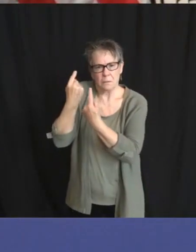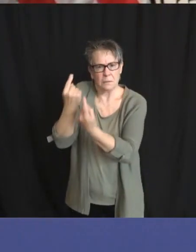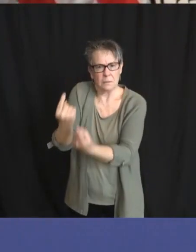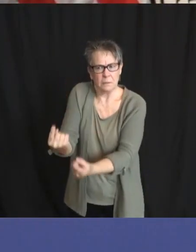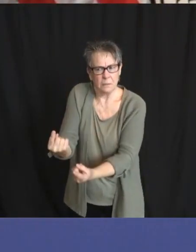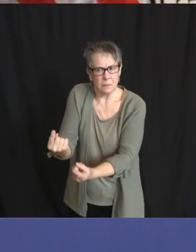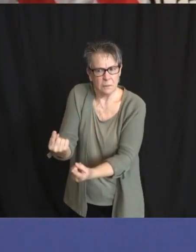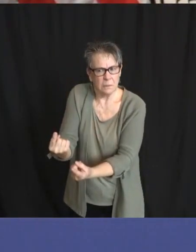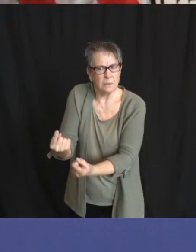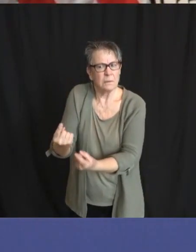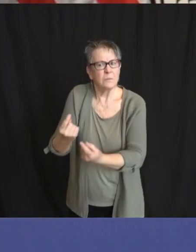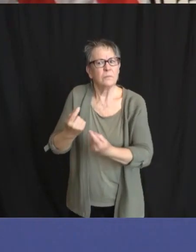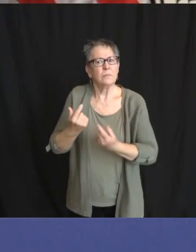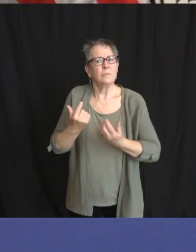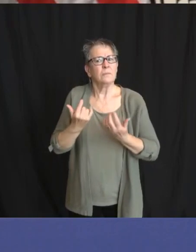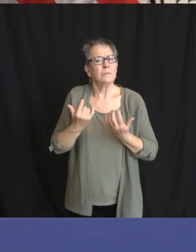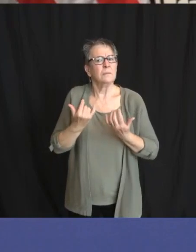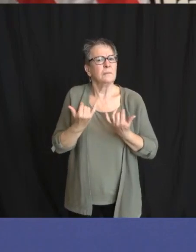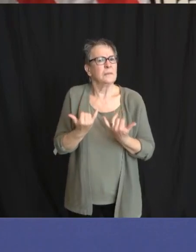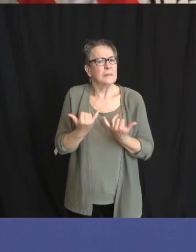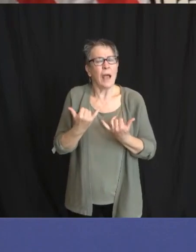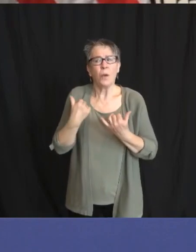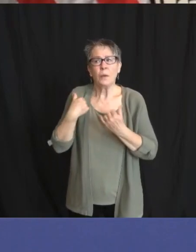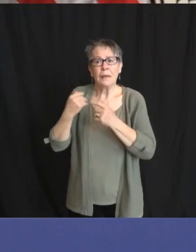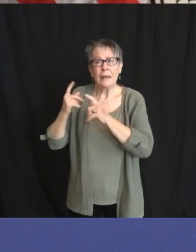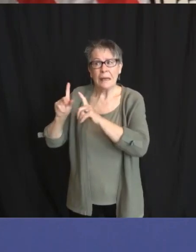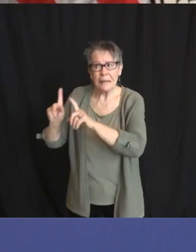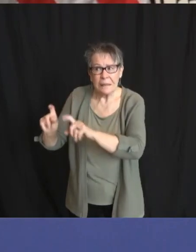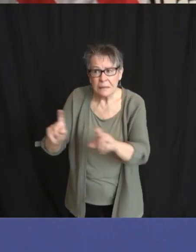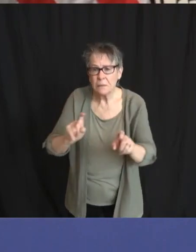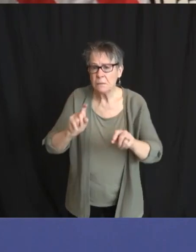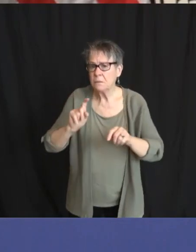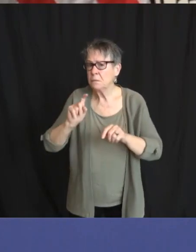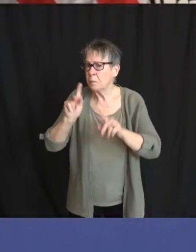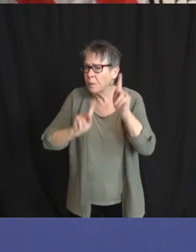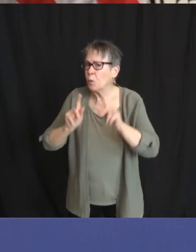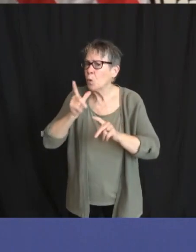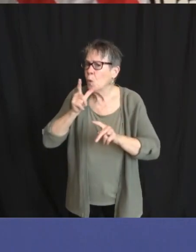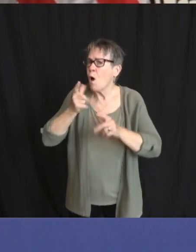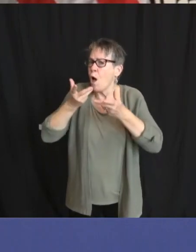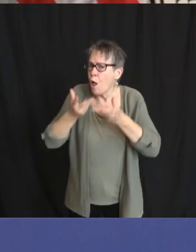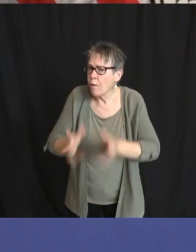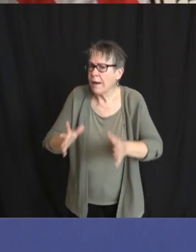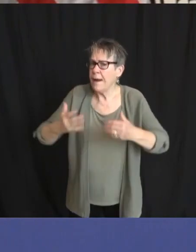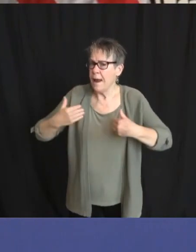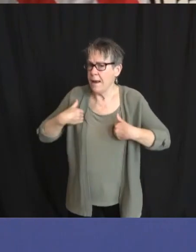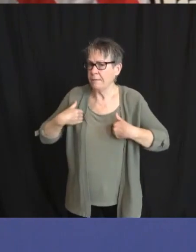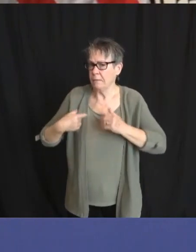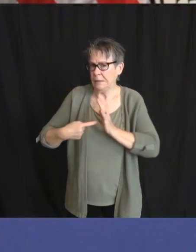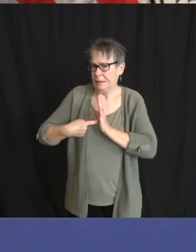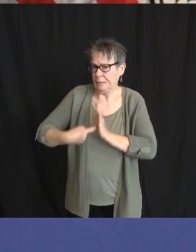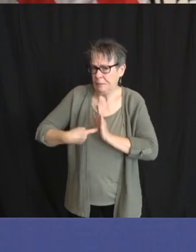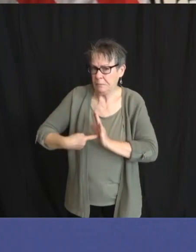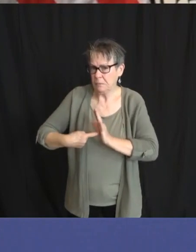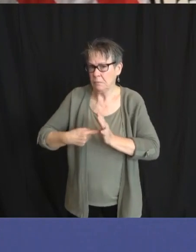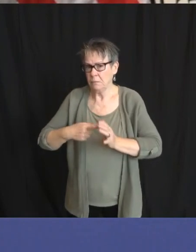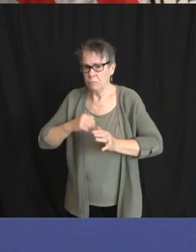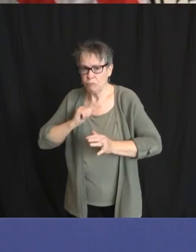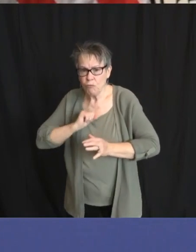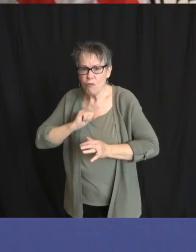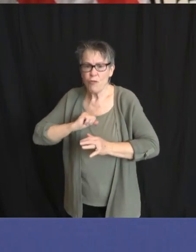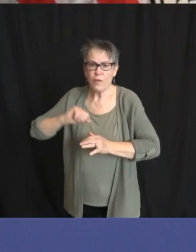county matter, which I always try to follow up in terms of positive cases, it's the same 6 counties that have the most cases: Bergen, followed by